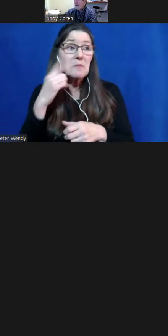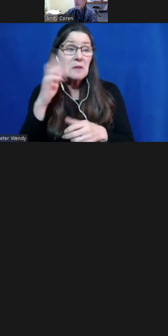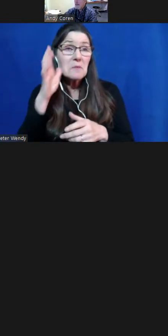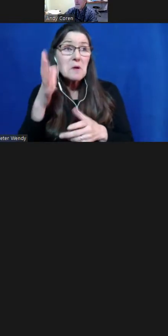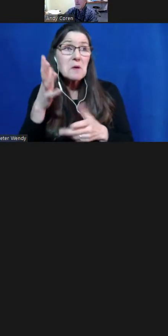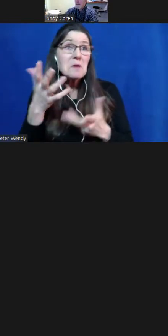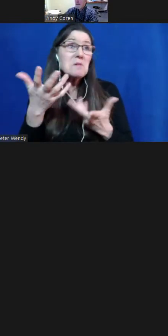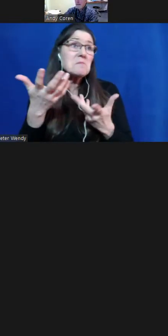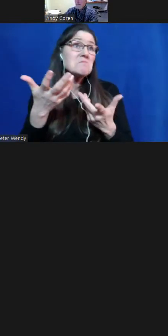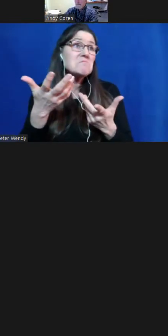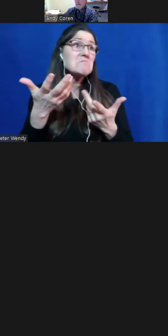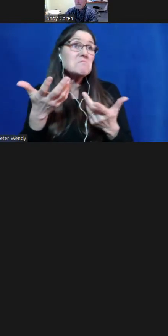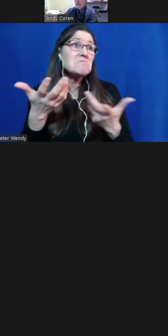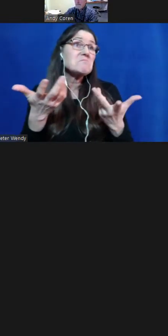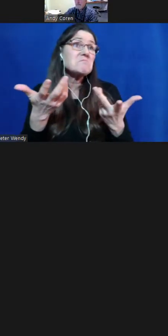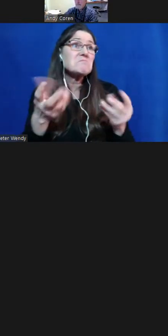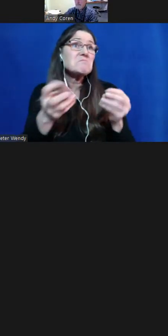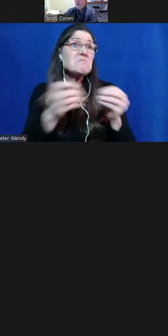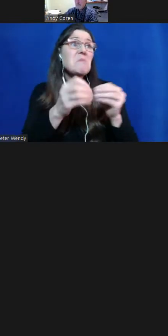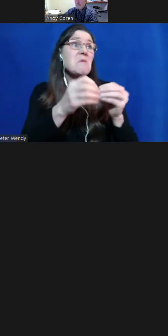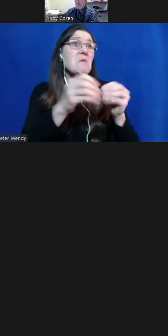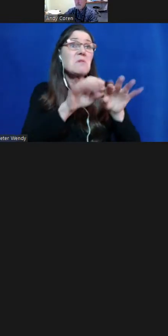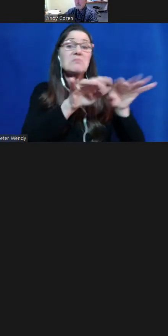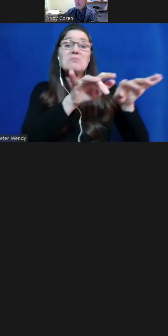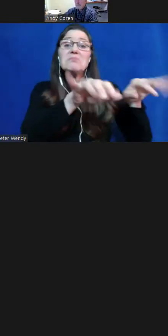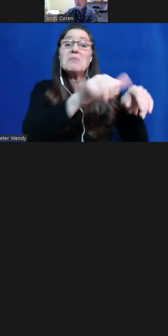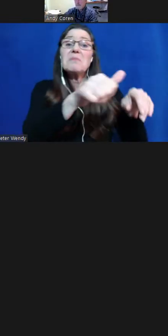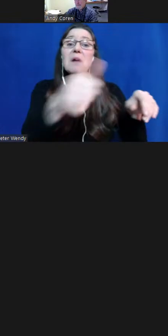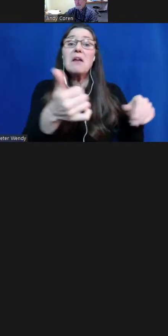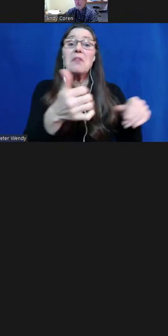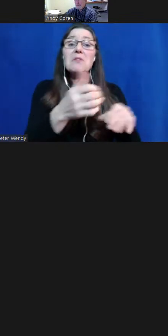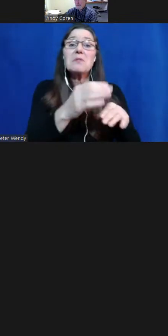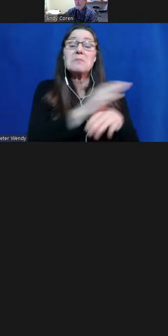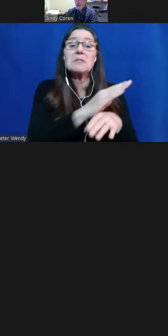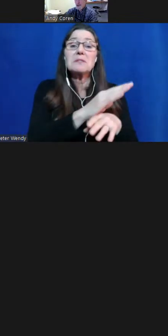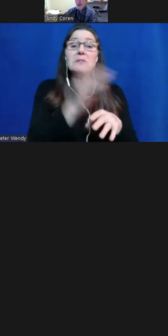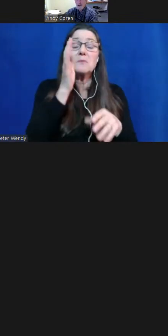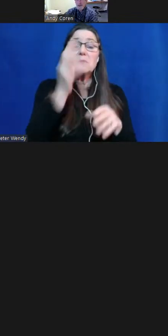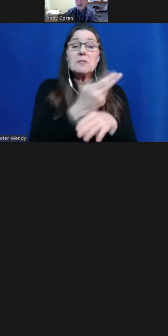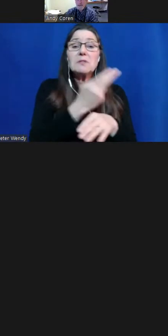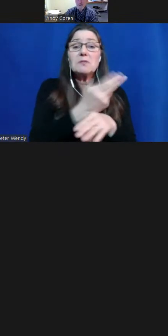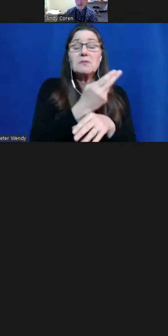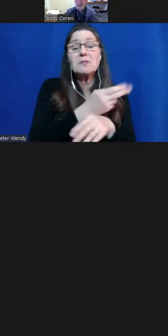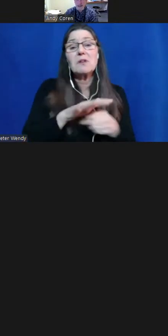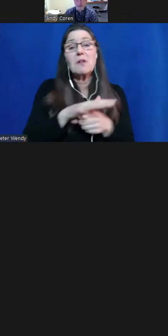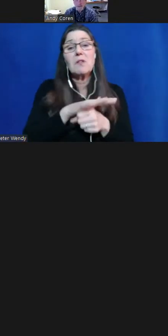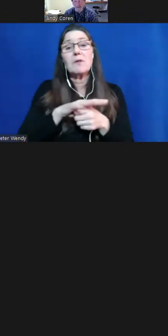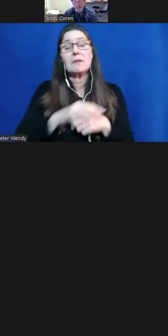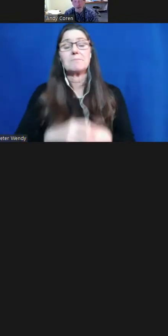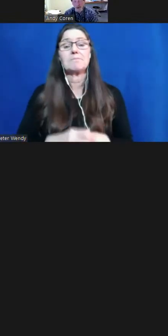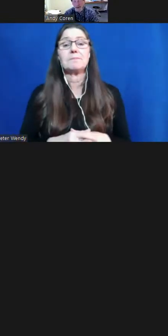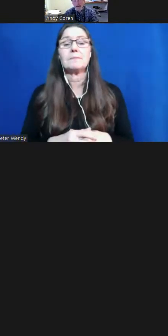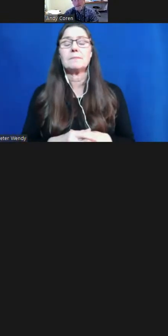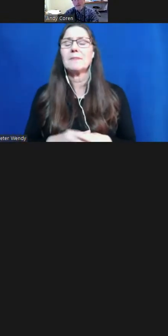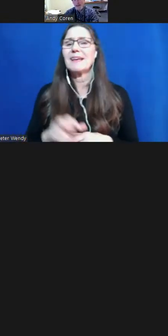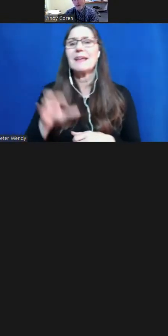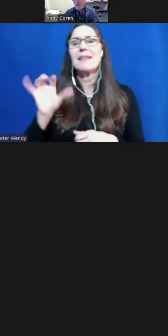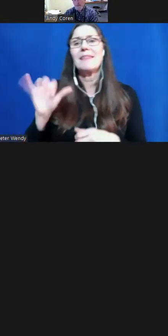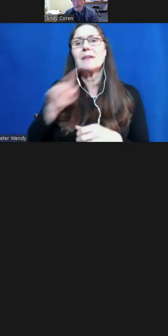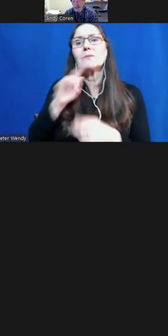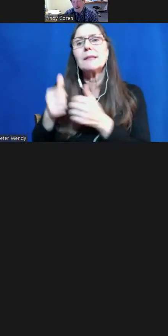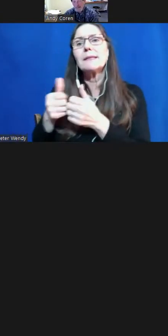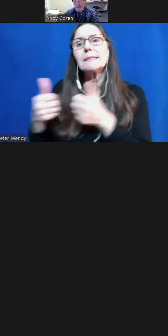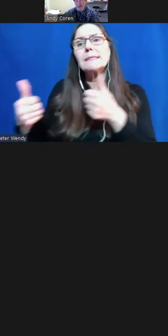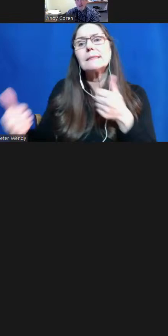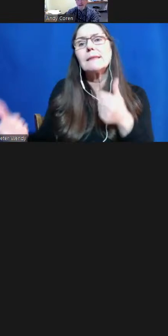spreading throughout various institutions locally. You know, that's separate from what we at Public Health